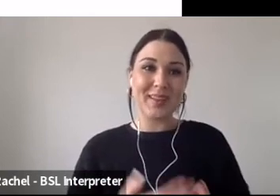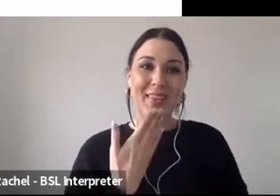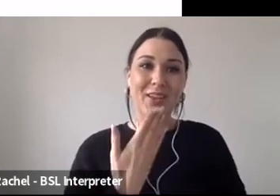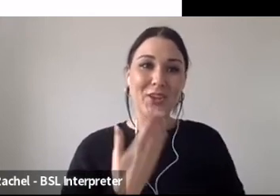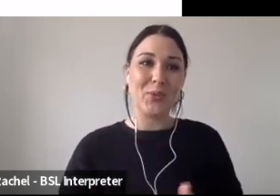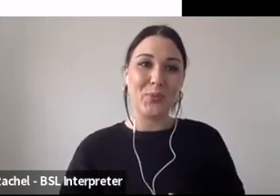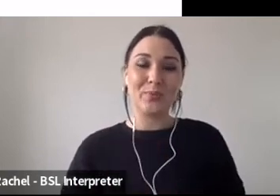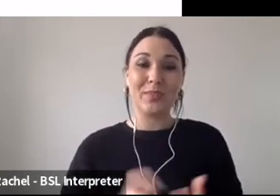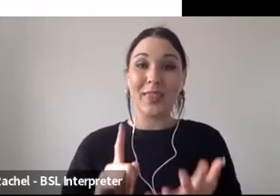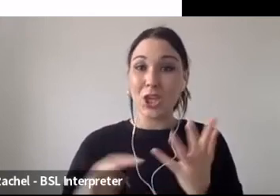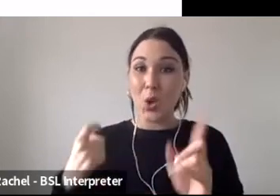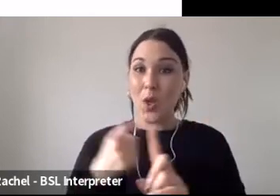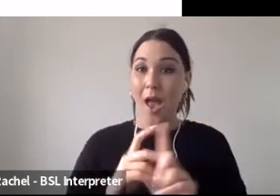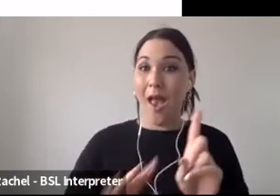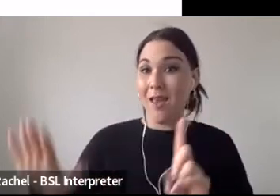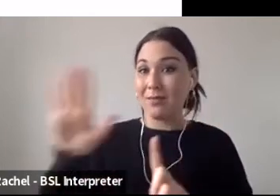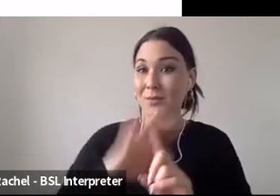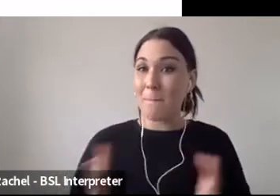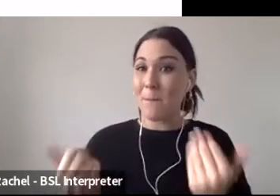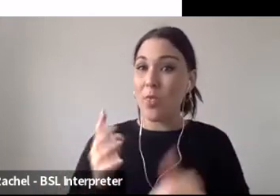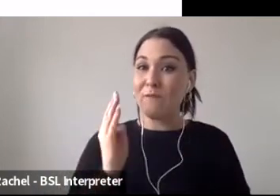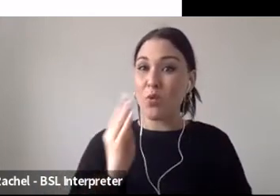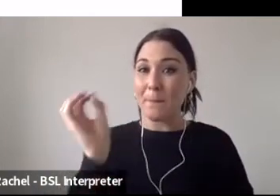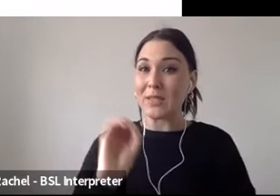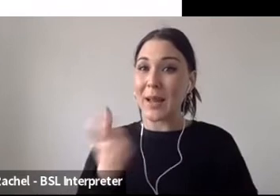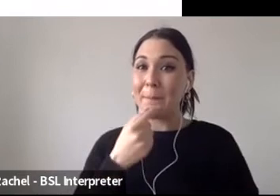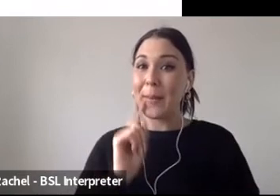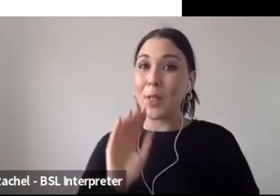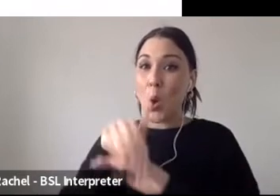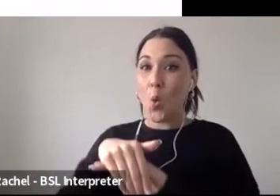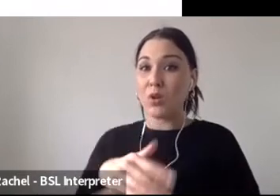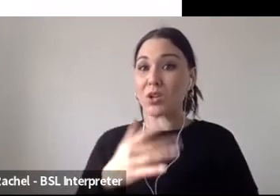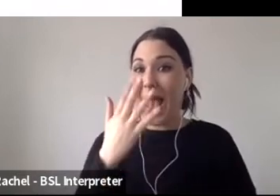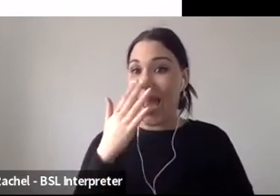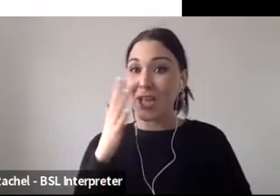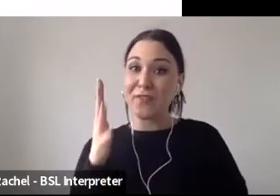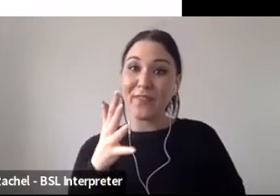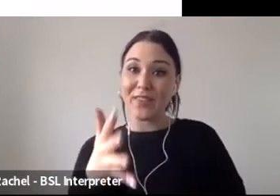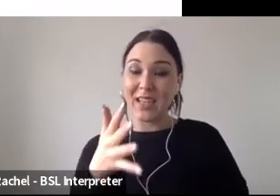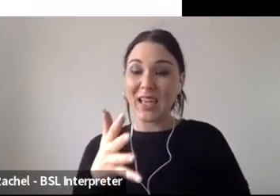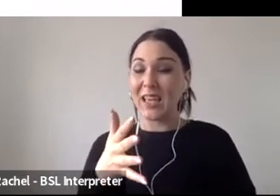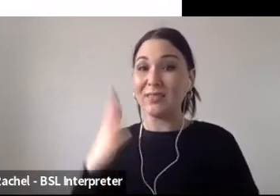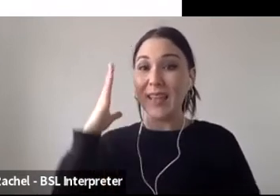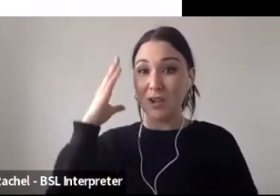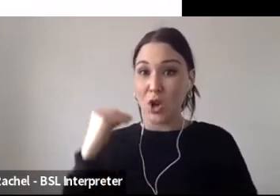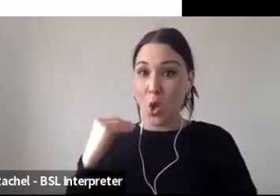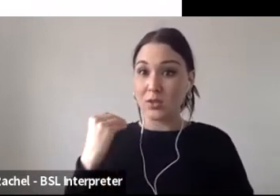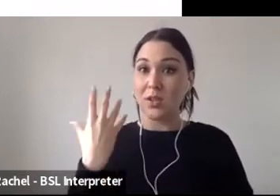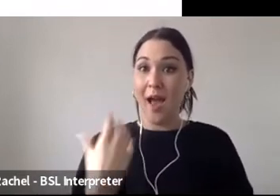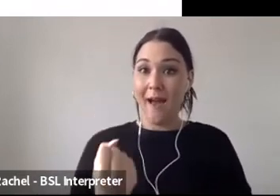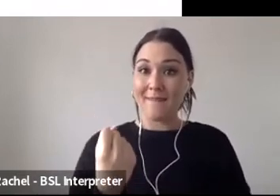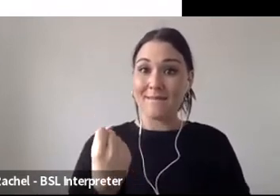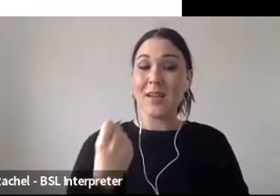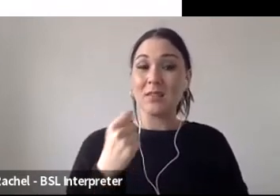So in the UK, more than 40% of people over 50 years old have hearing loss. This is according to